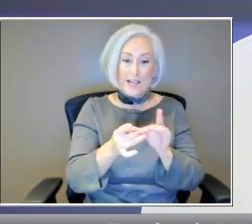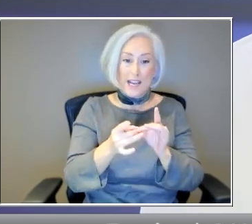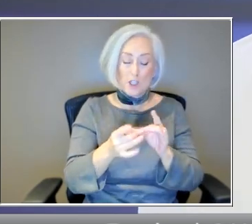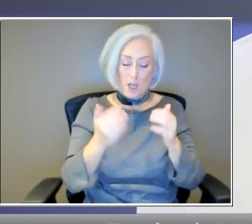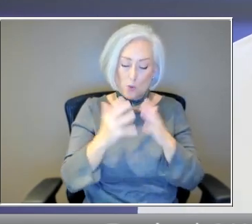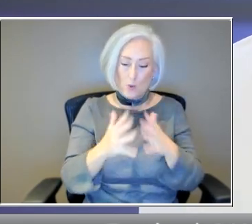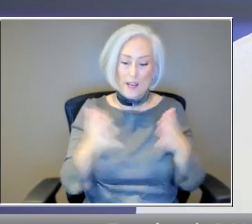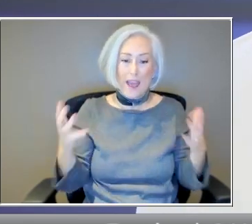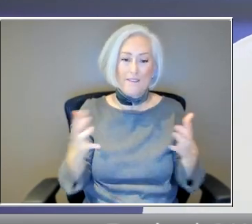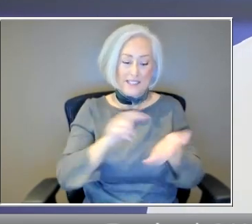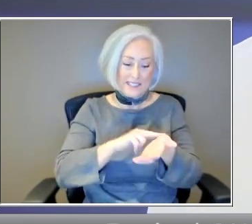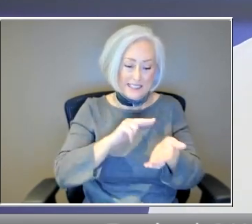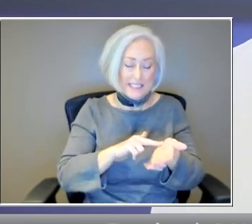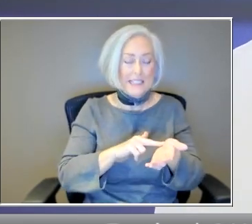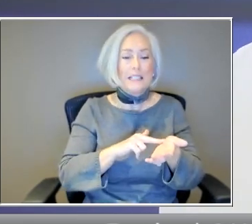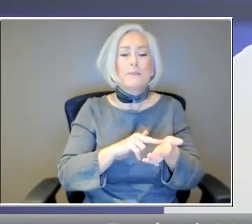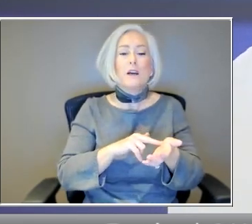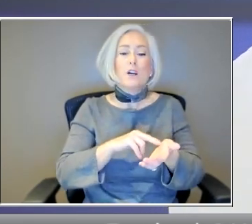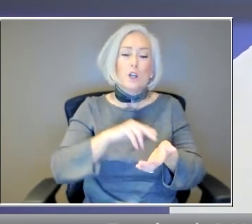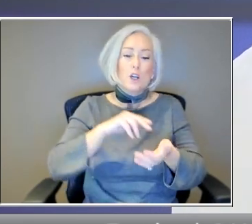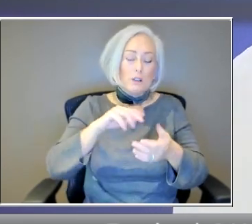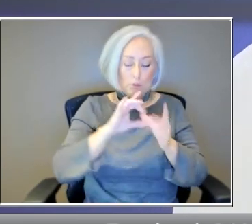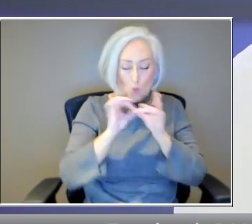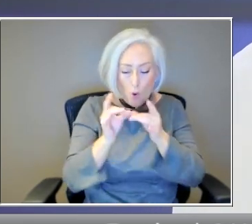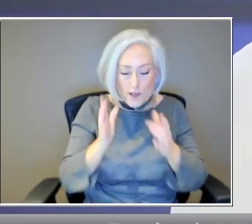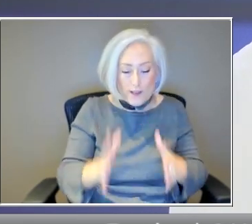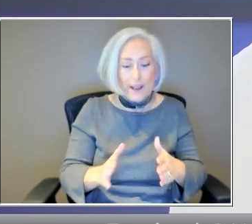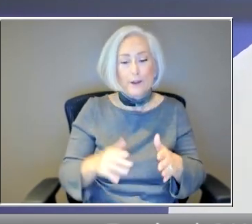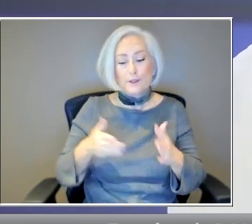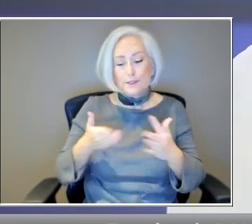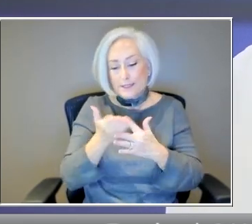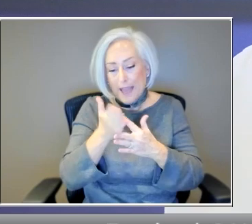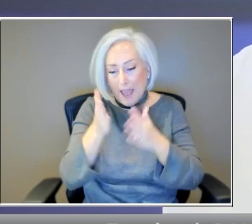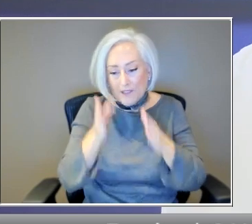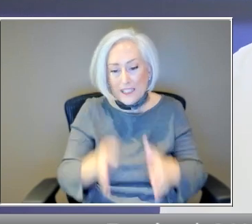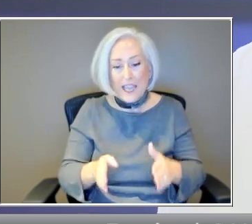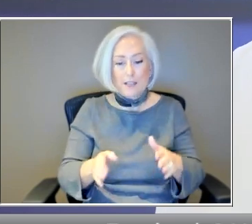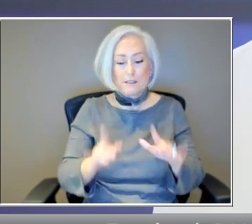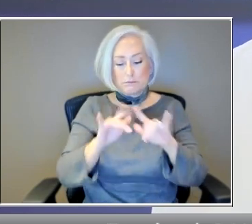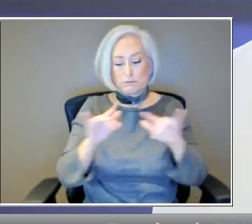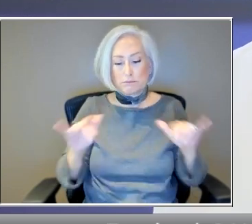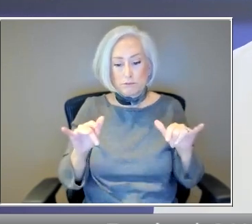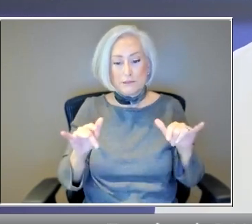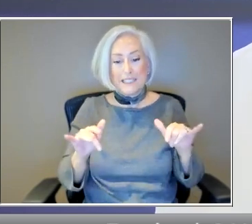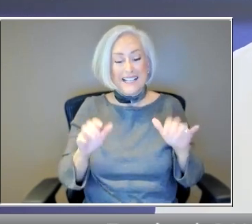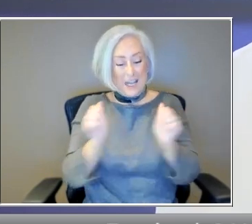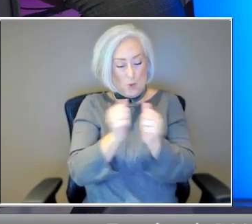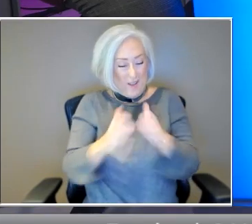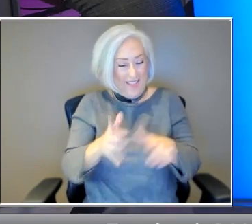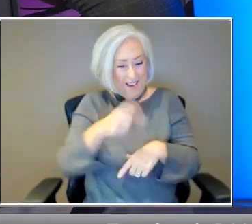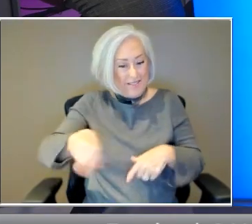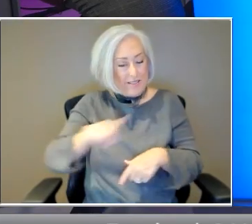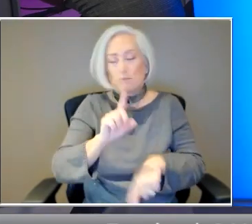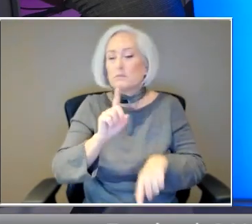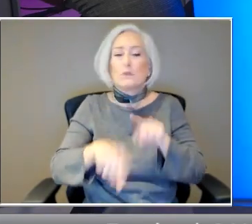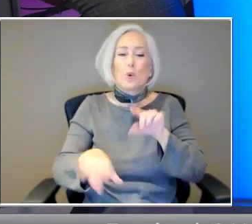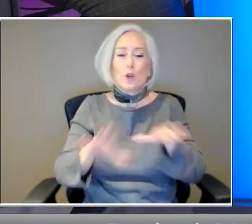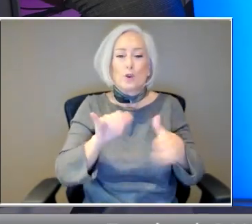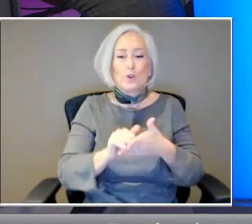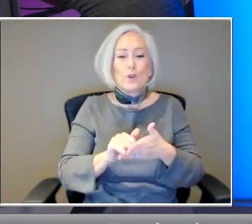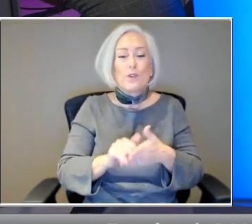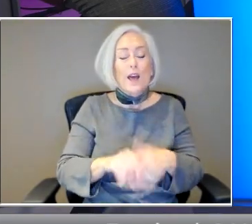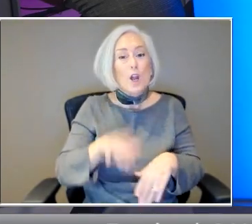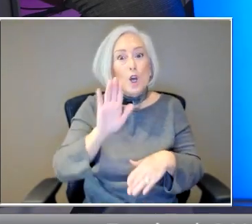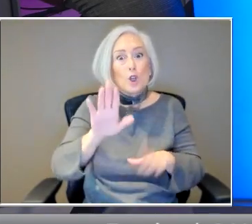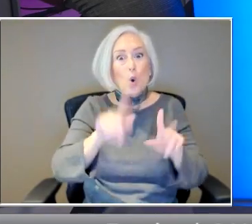and navigators who really help make that happen. And if we didn't have them, it would not be possible to put all this together. Your team is incredible. Like yeah. I said,